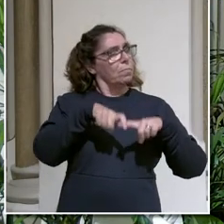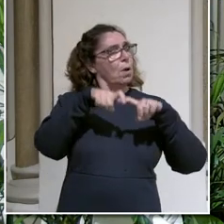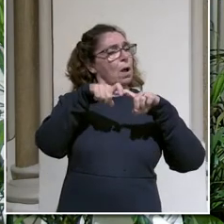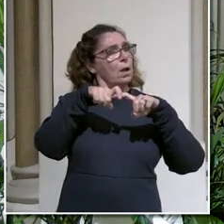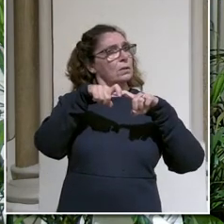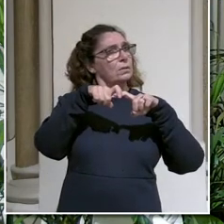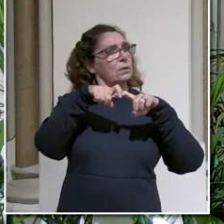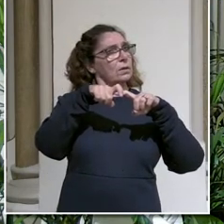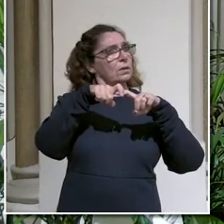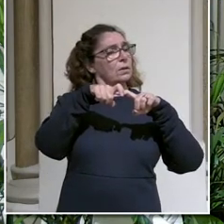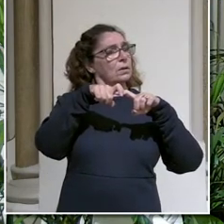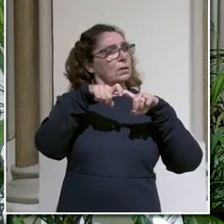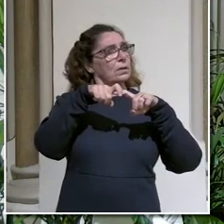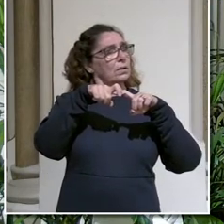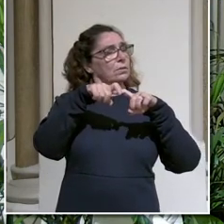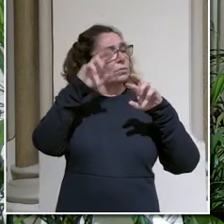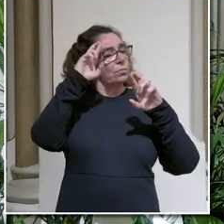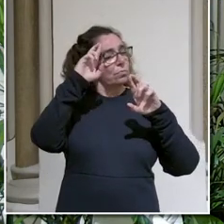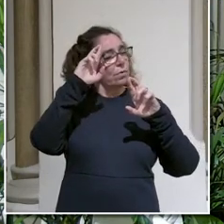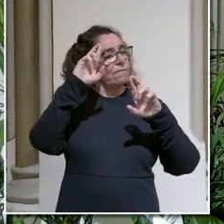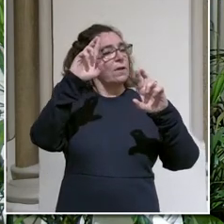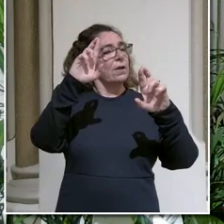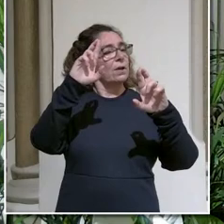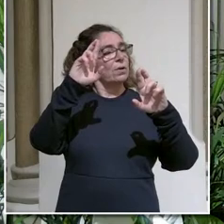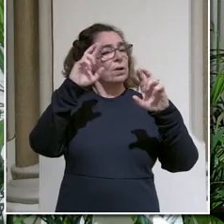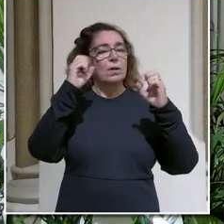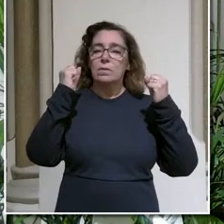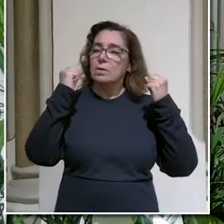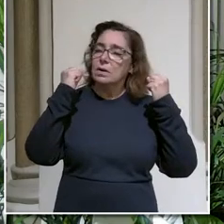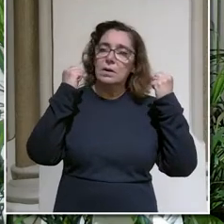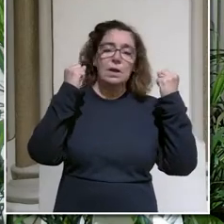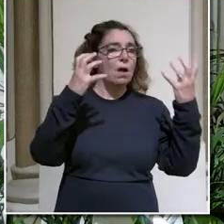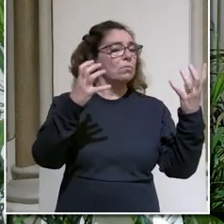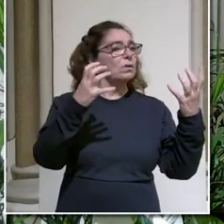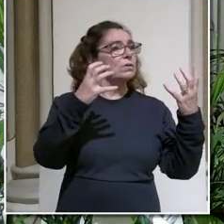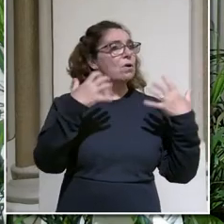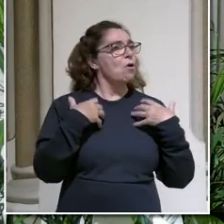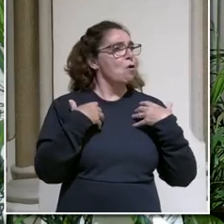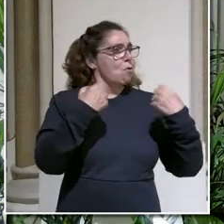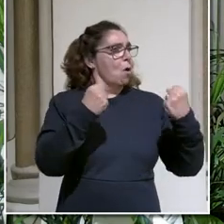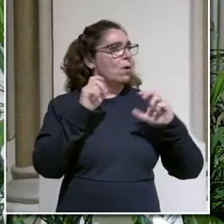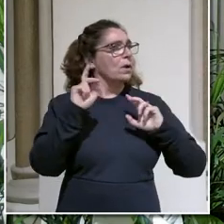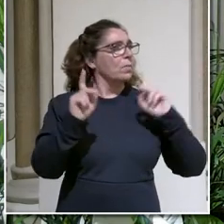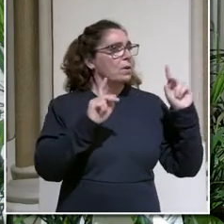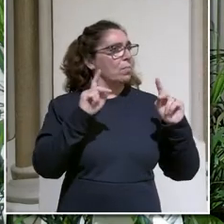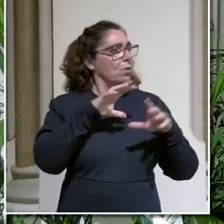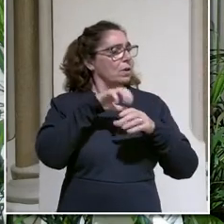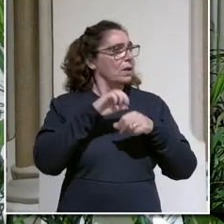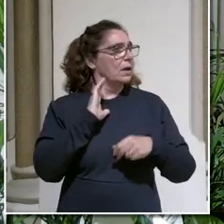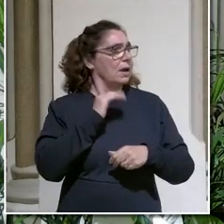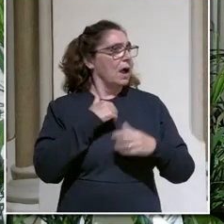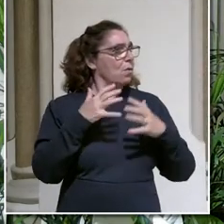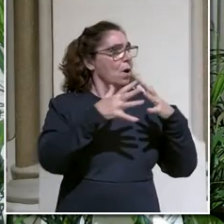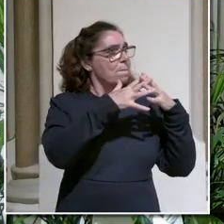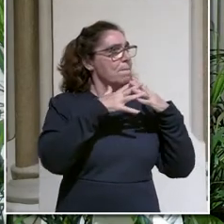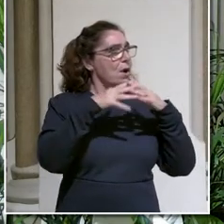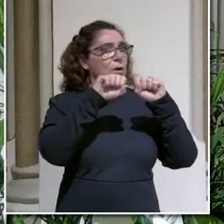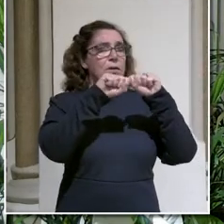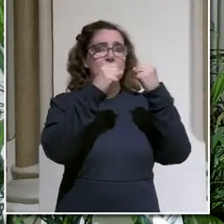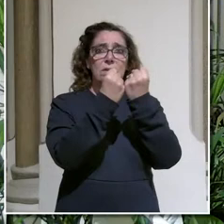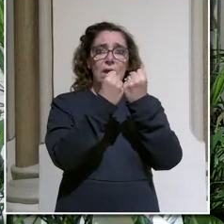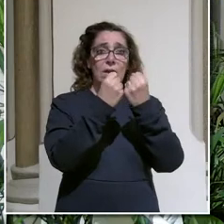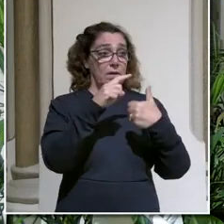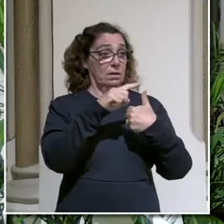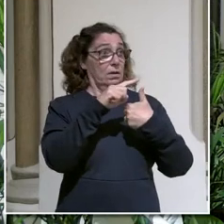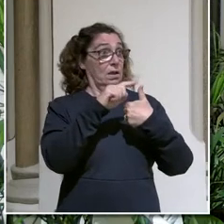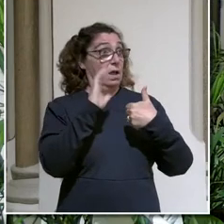revere the countless heroic people in our American society. We honor our